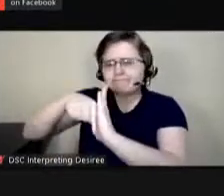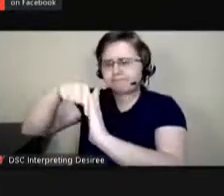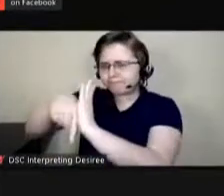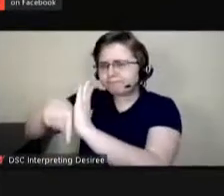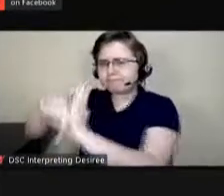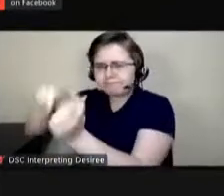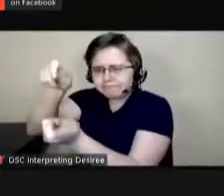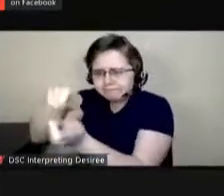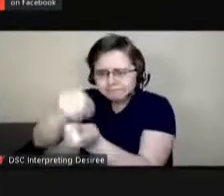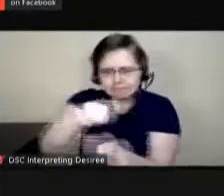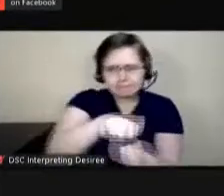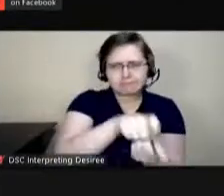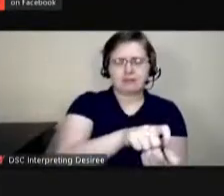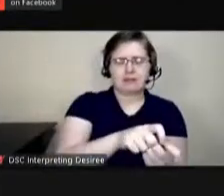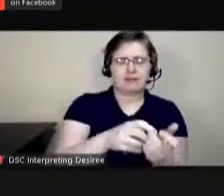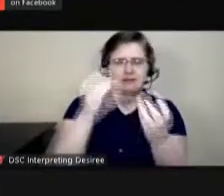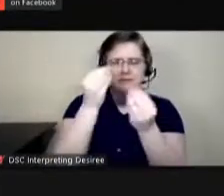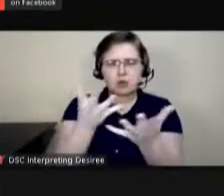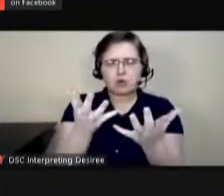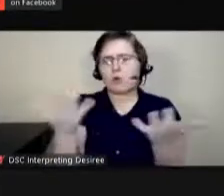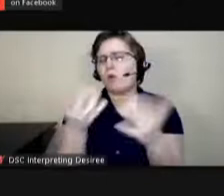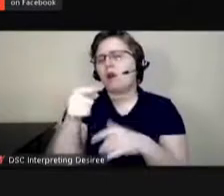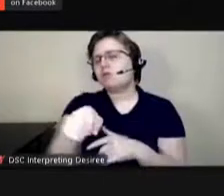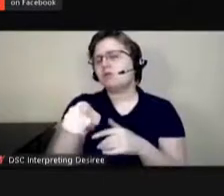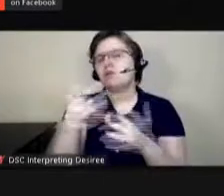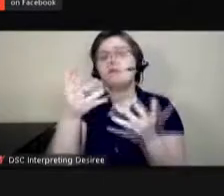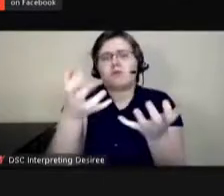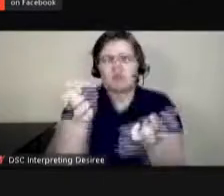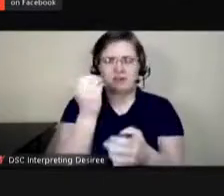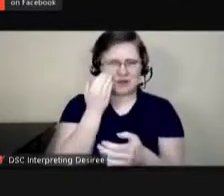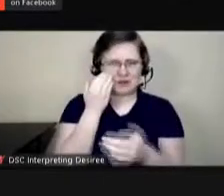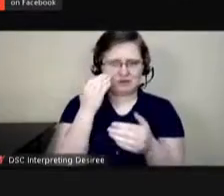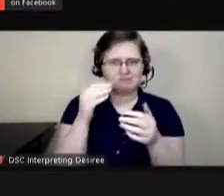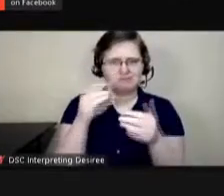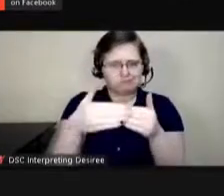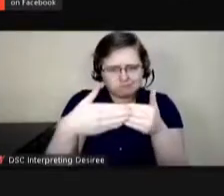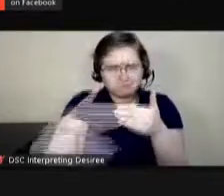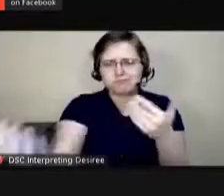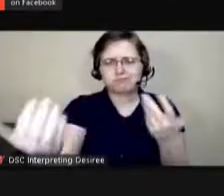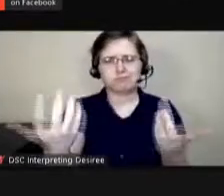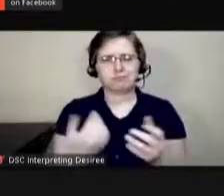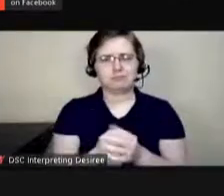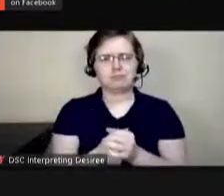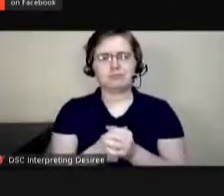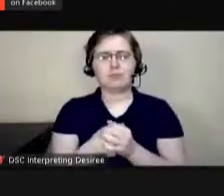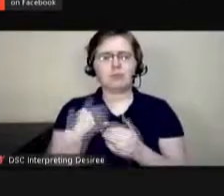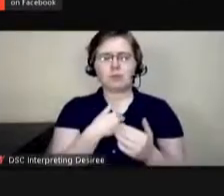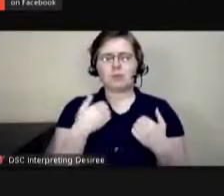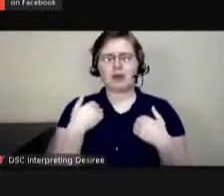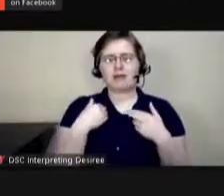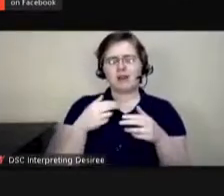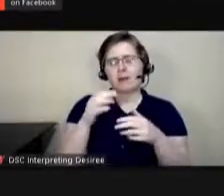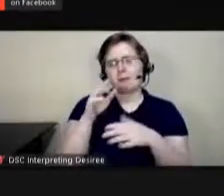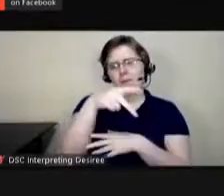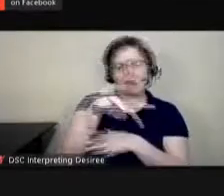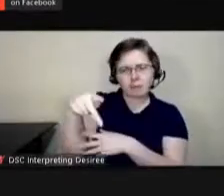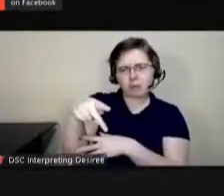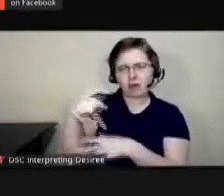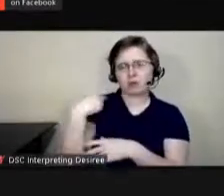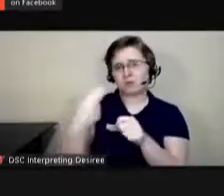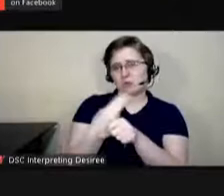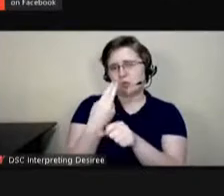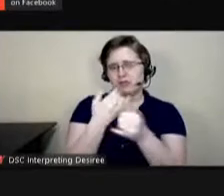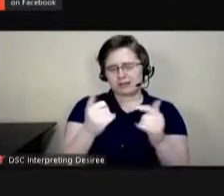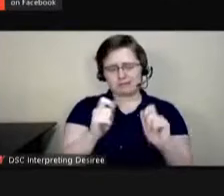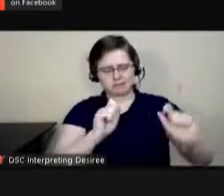are probably going to be what you're going to want to hear about. So we do have a short PowerPoint that we'll work off of today.